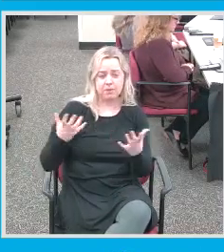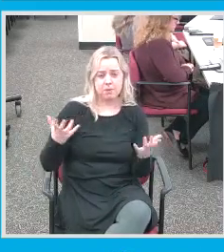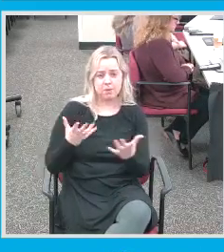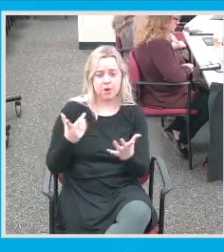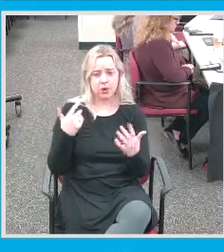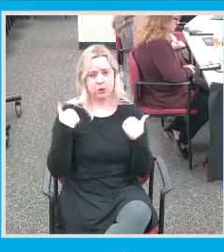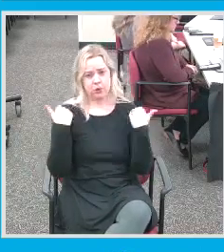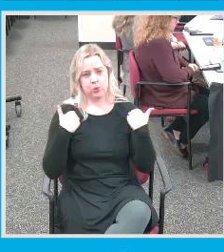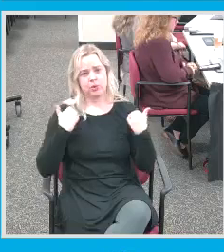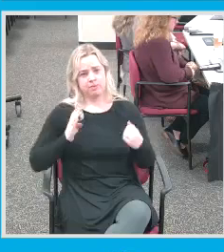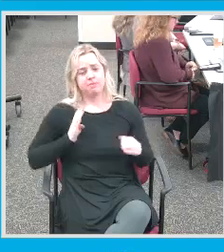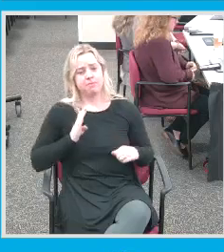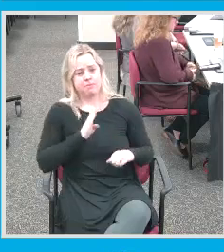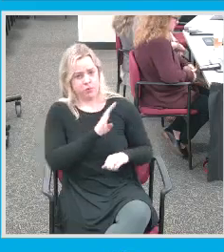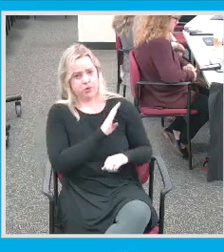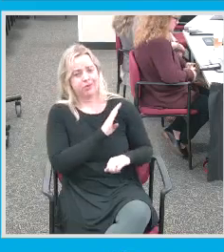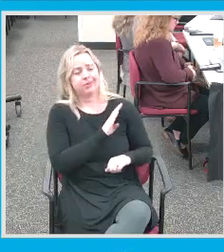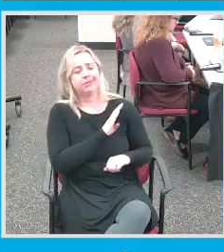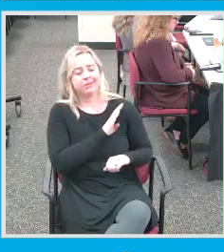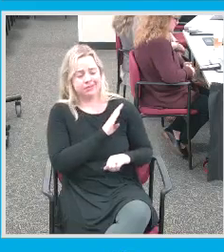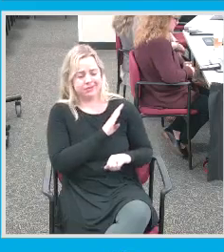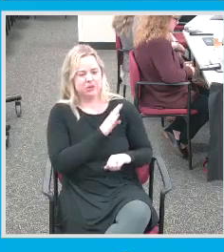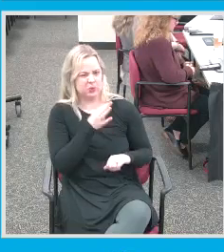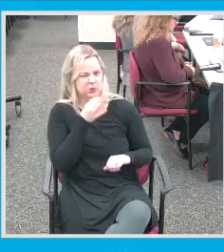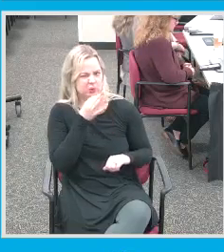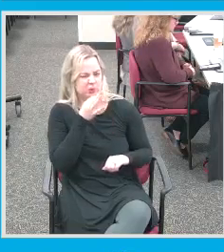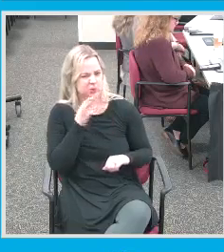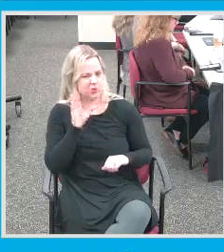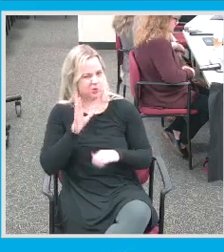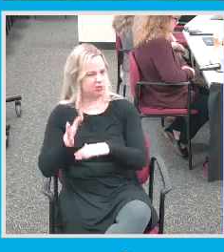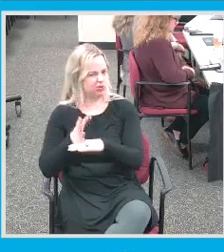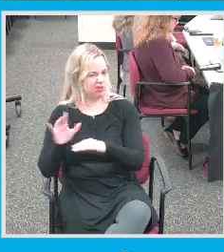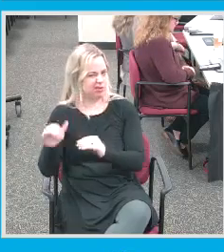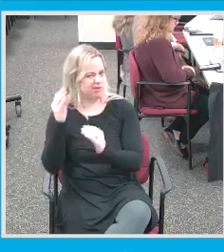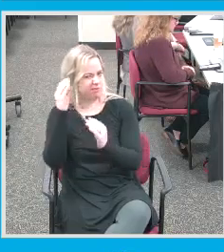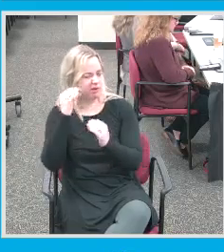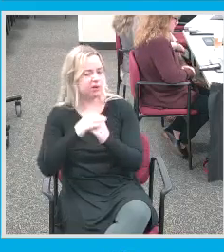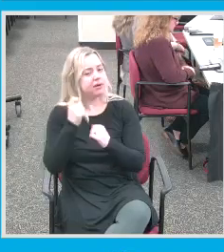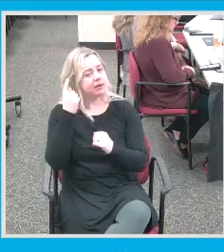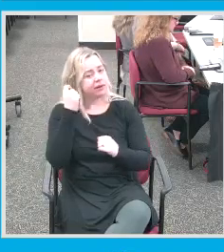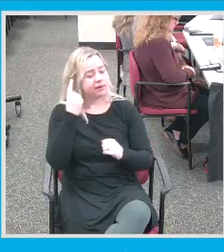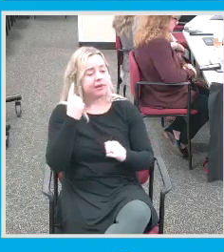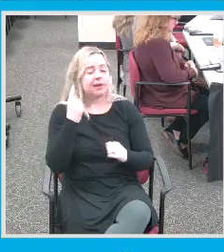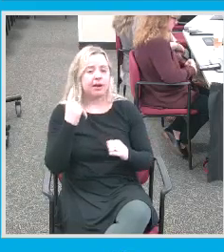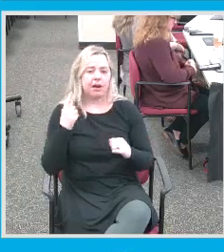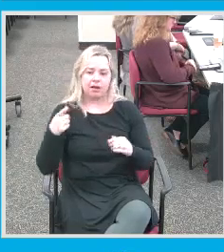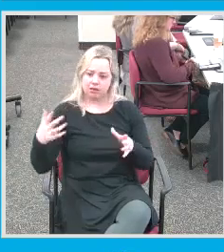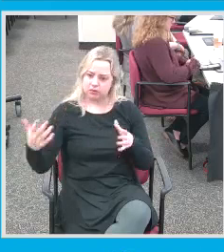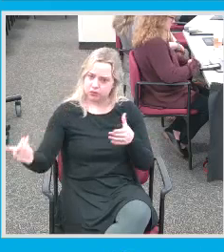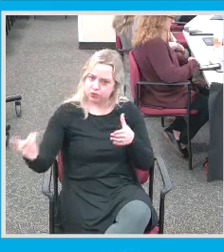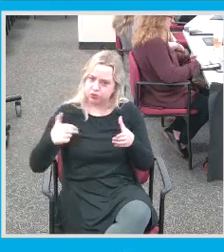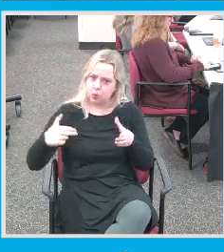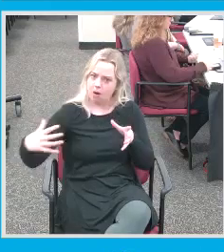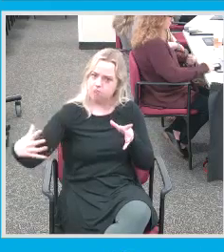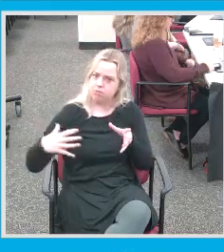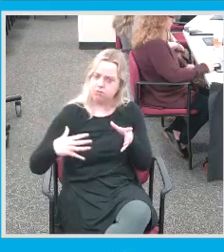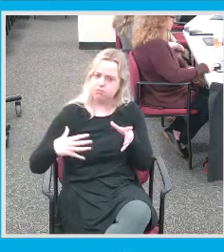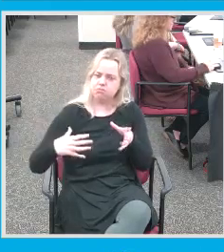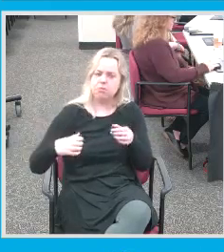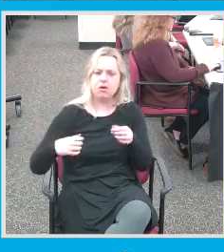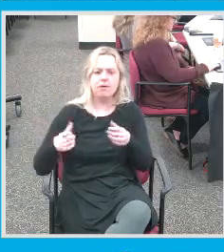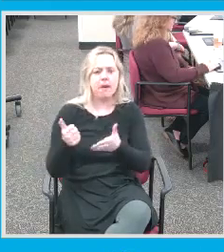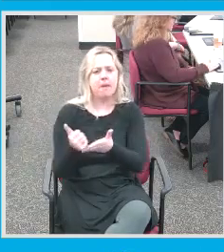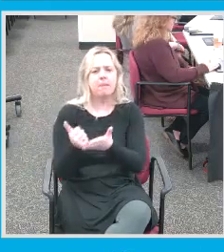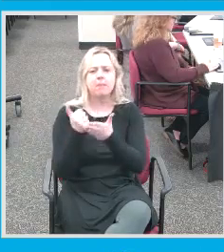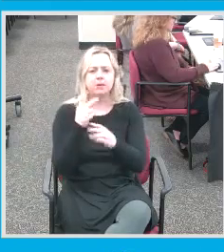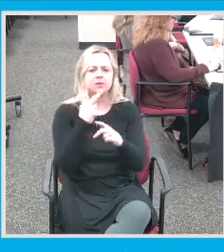through Pikes Peak Suicide Prevention, who we'll be sharing shortly, and 5 of our work group members. And they really processed like, where do we want to go with